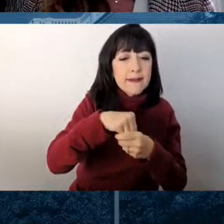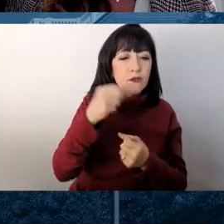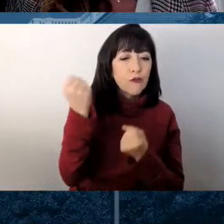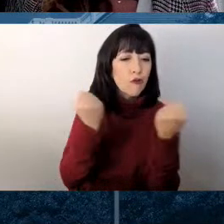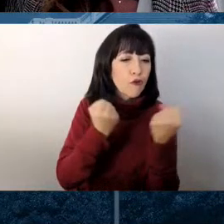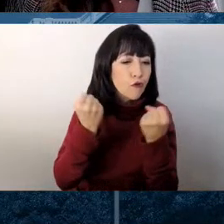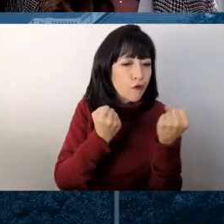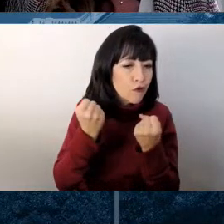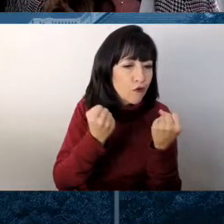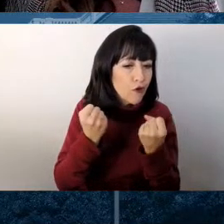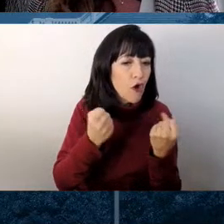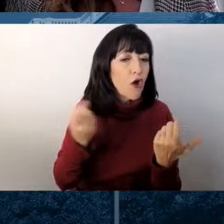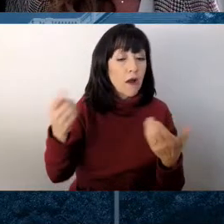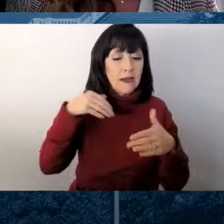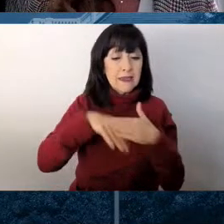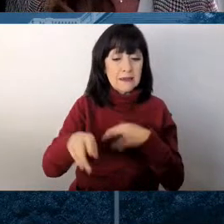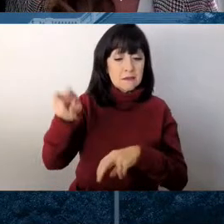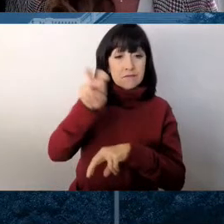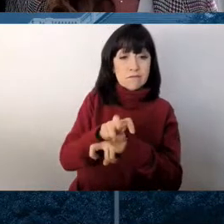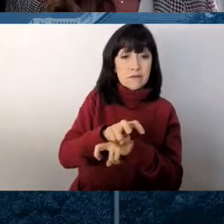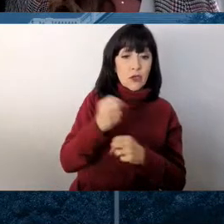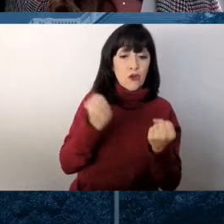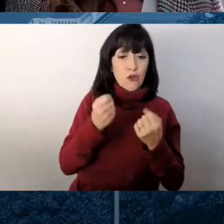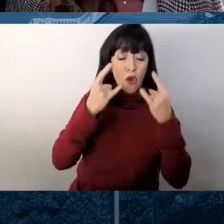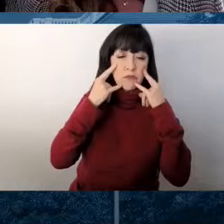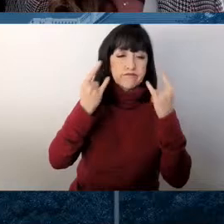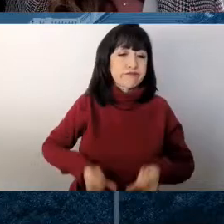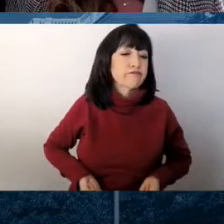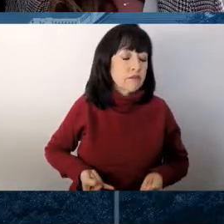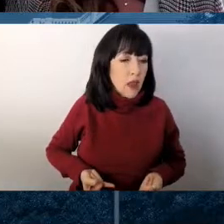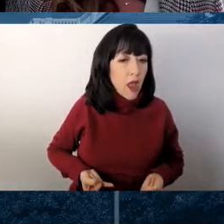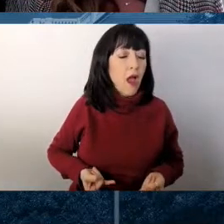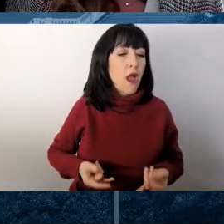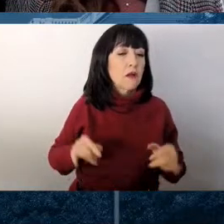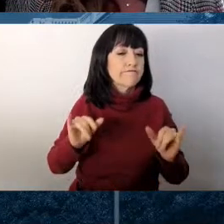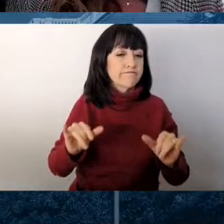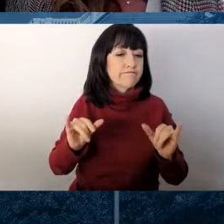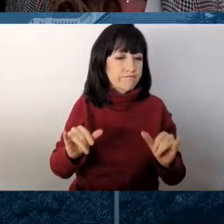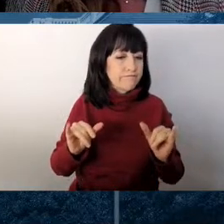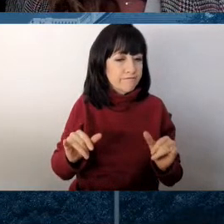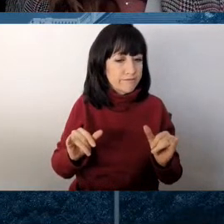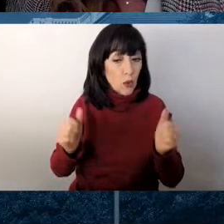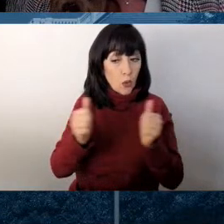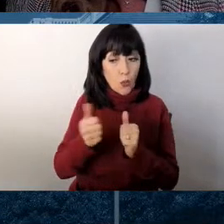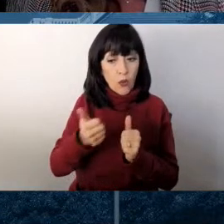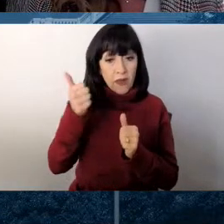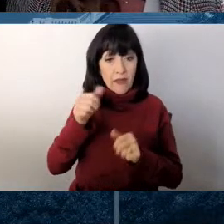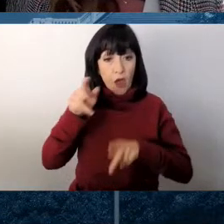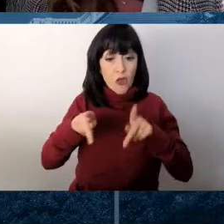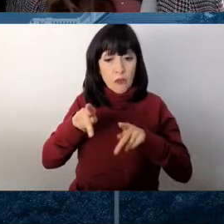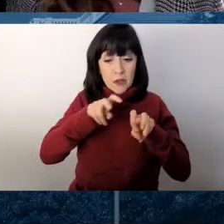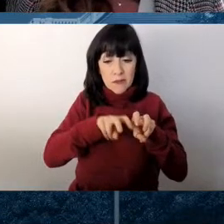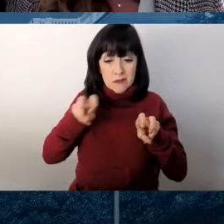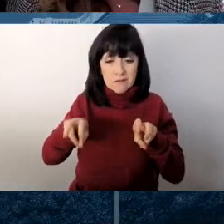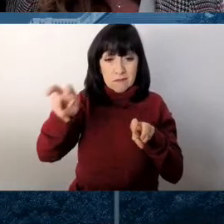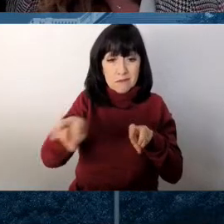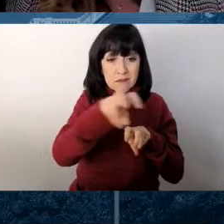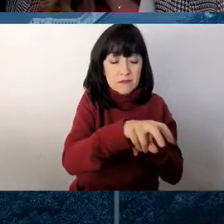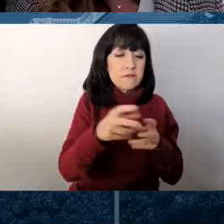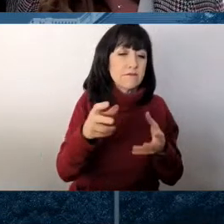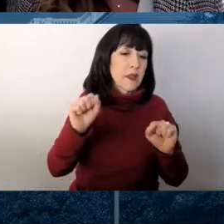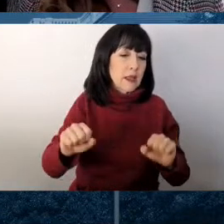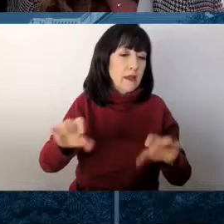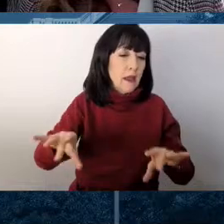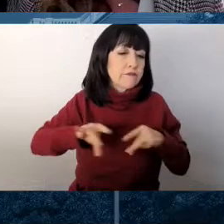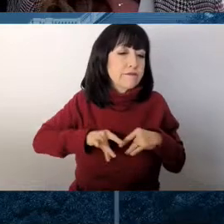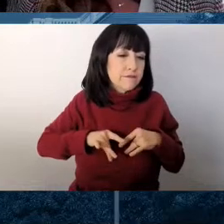how, we're seeing so much spread of infection. So what